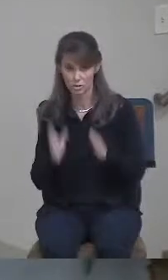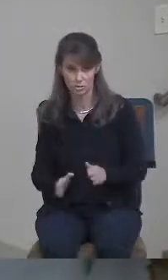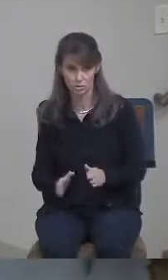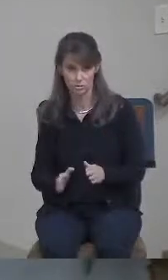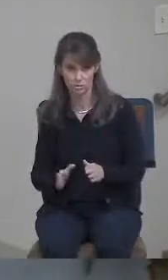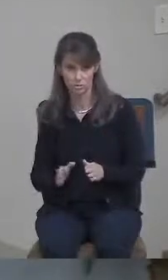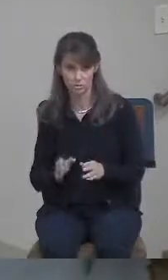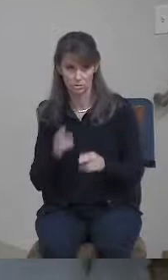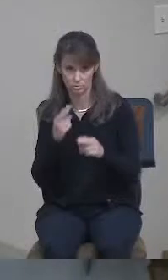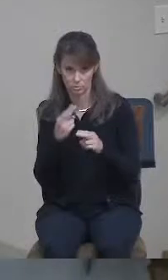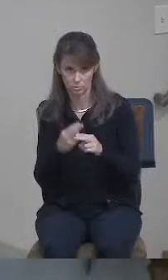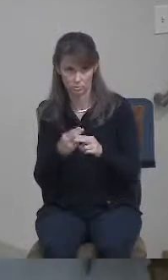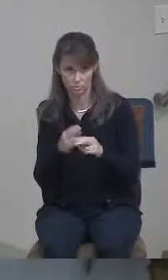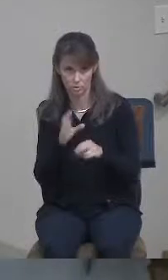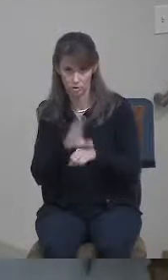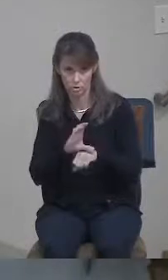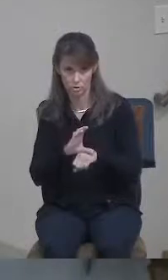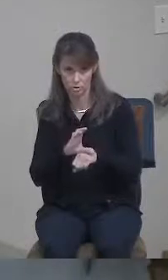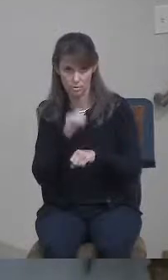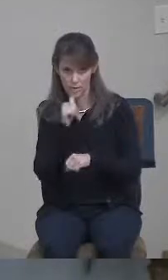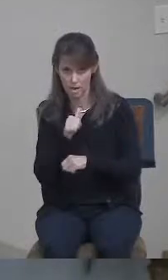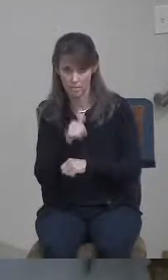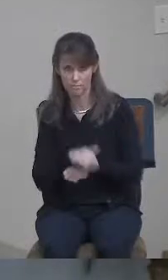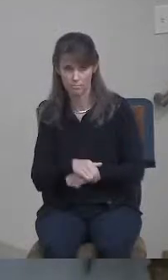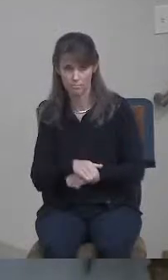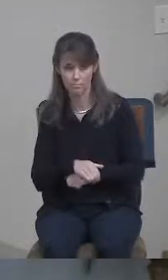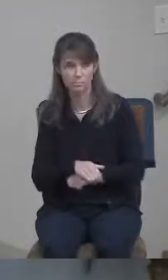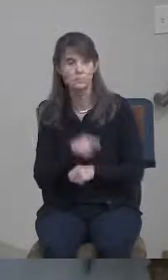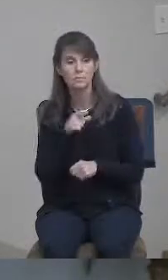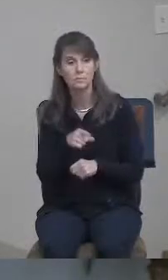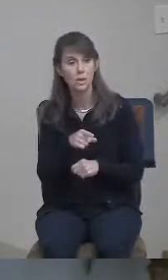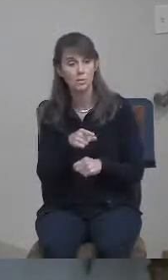religion and to go only by the Scriptures.